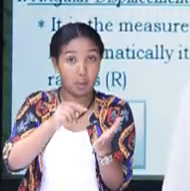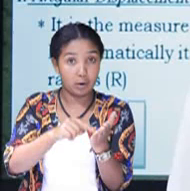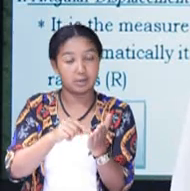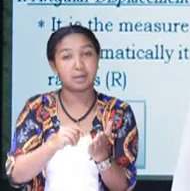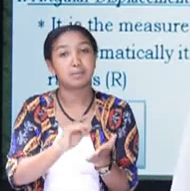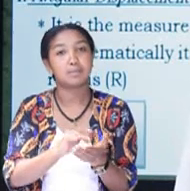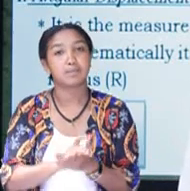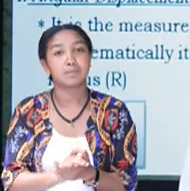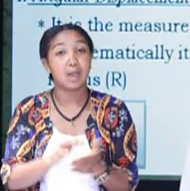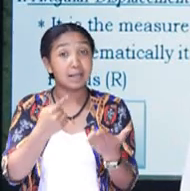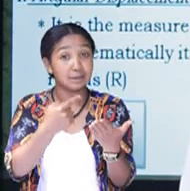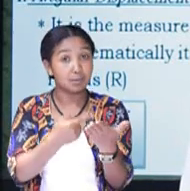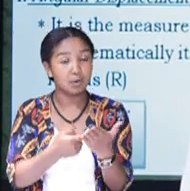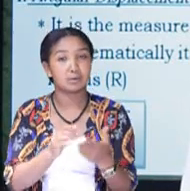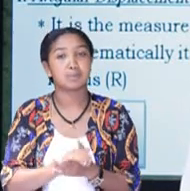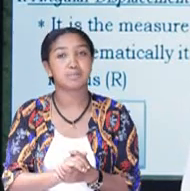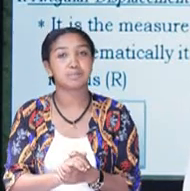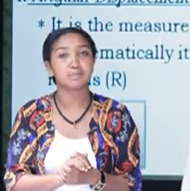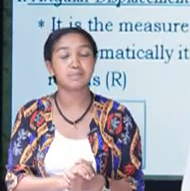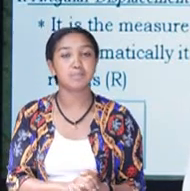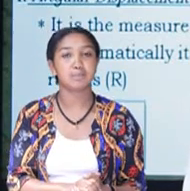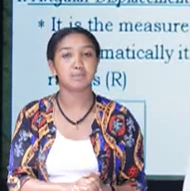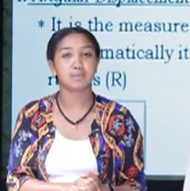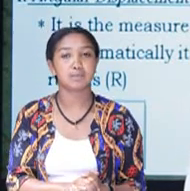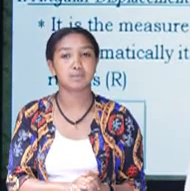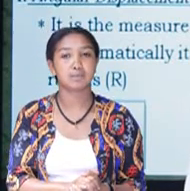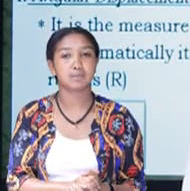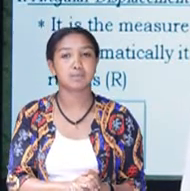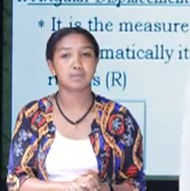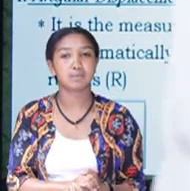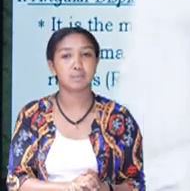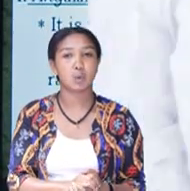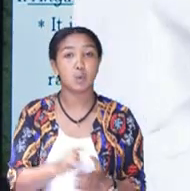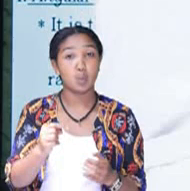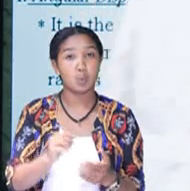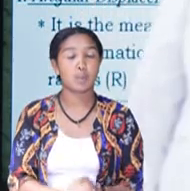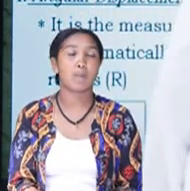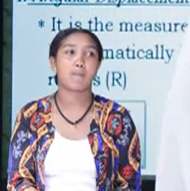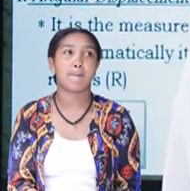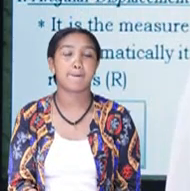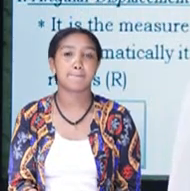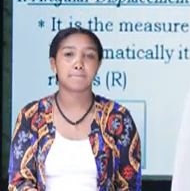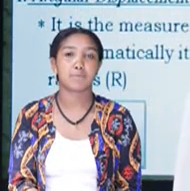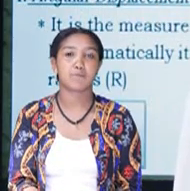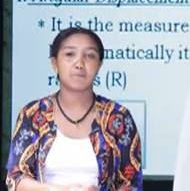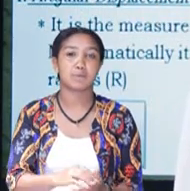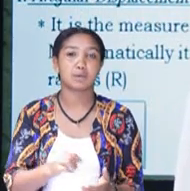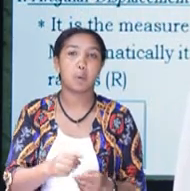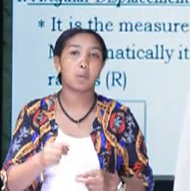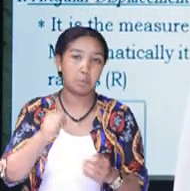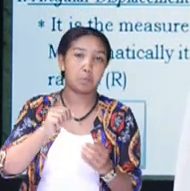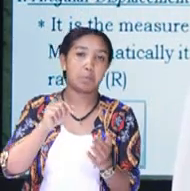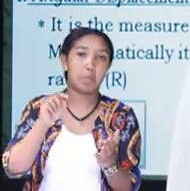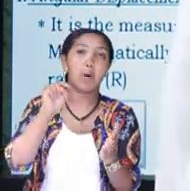reference point here. At this point, at this line, we have a single point. Let's call it to be P. Here we have